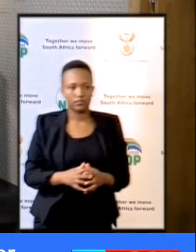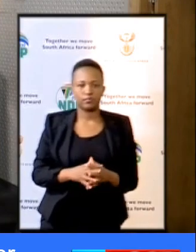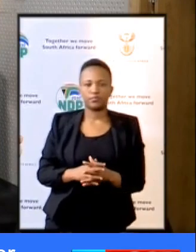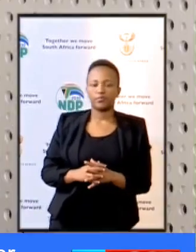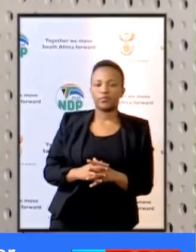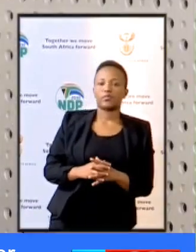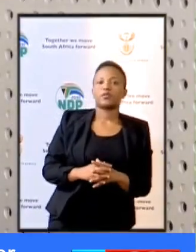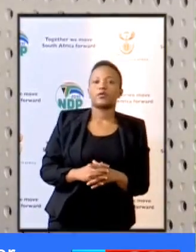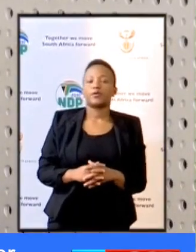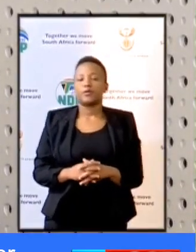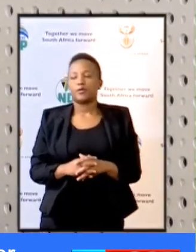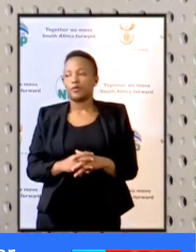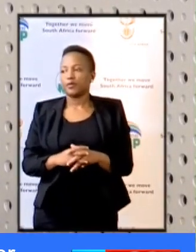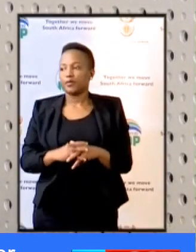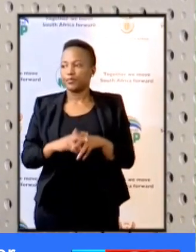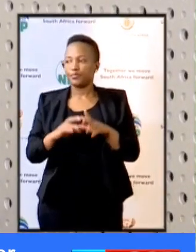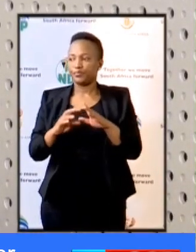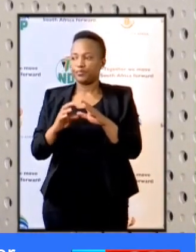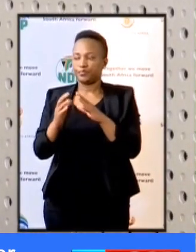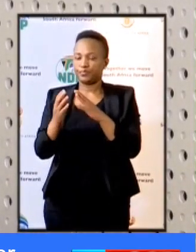Thank you,